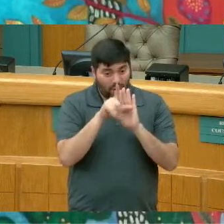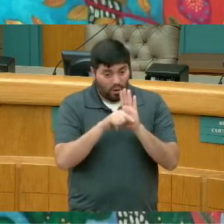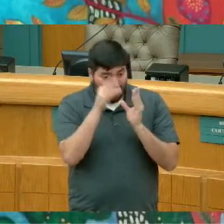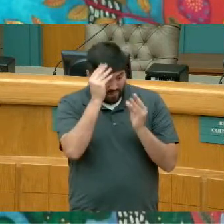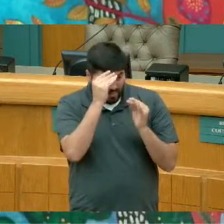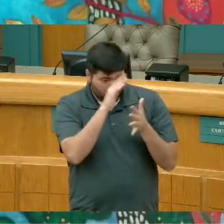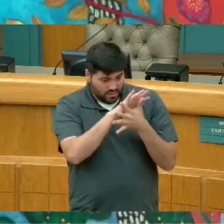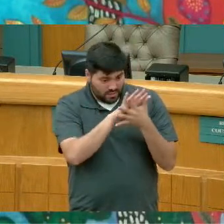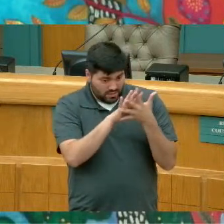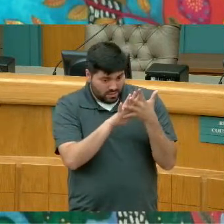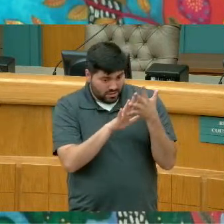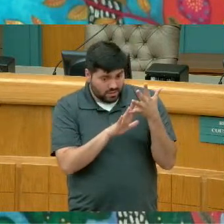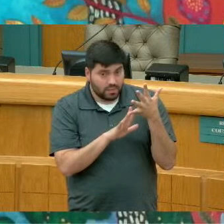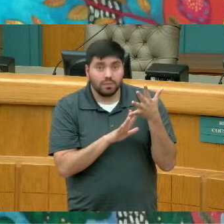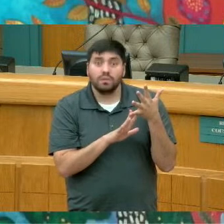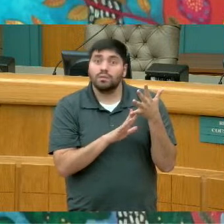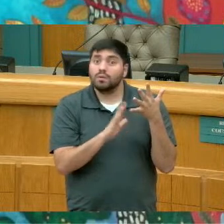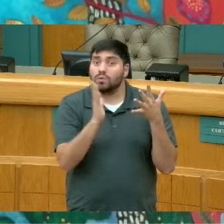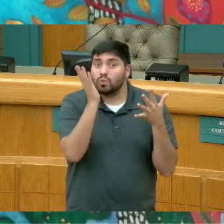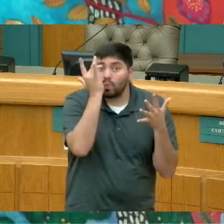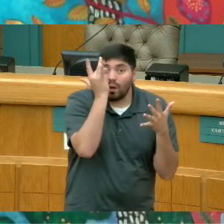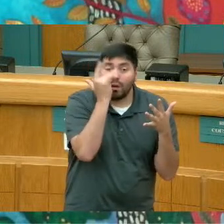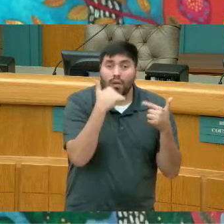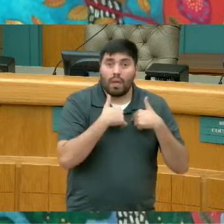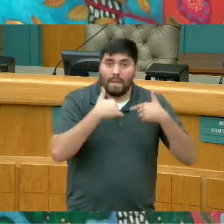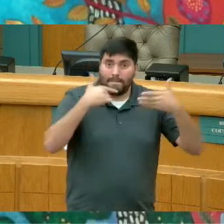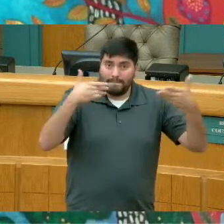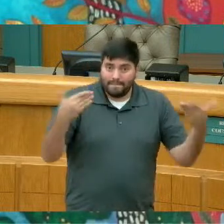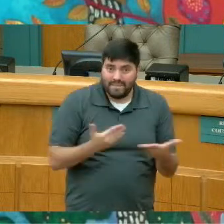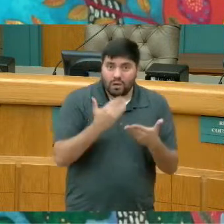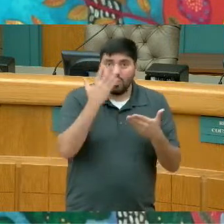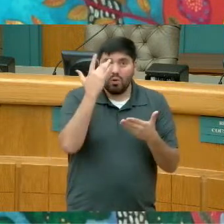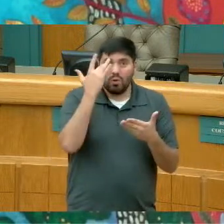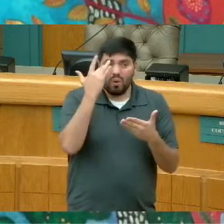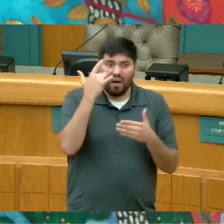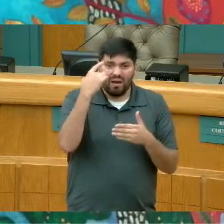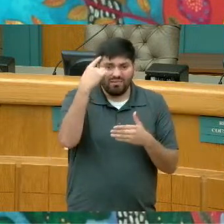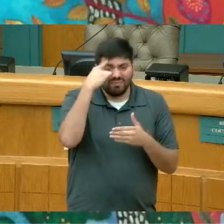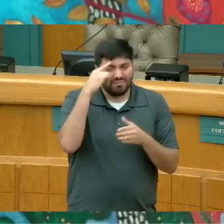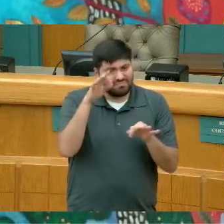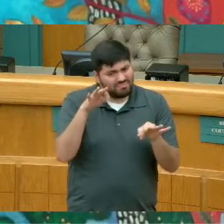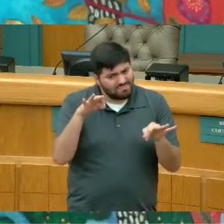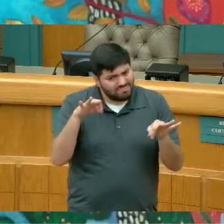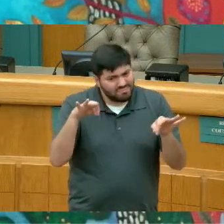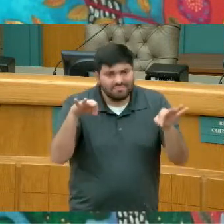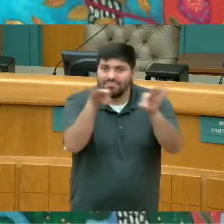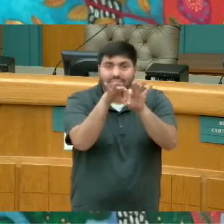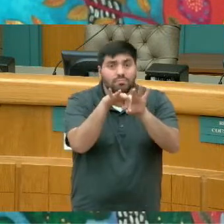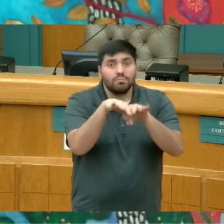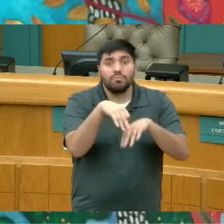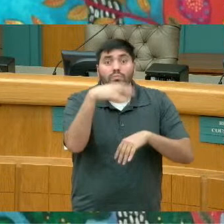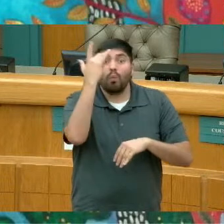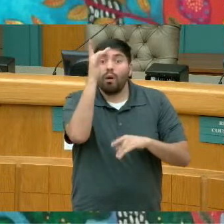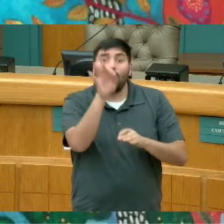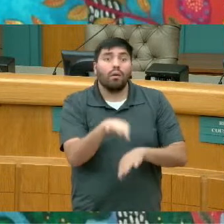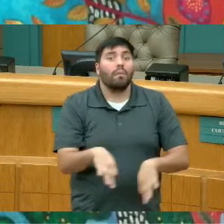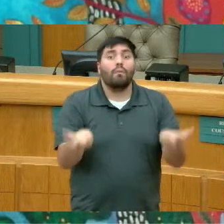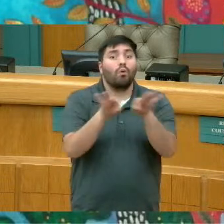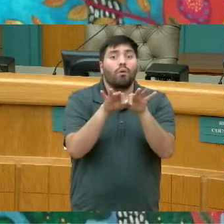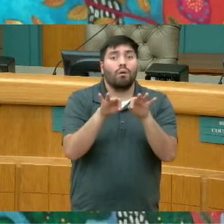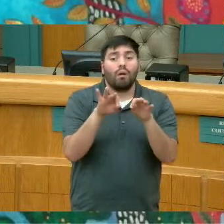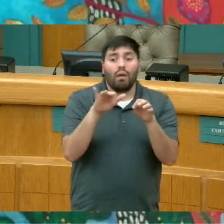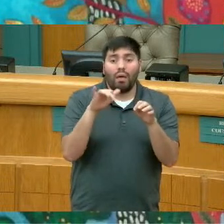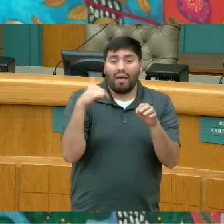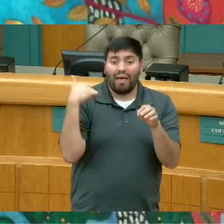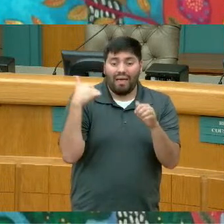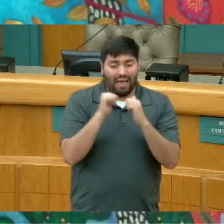as to what I'm doing not there with you and why I'm here, because I believe it to be very, very relevant. It's relevant as